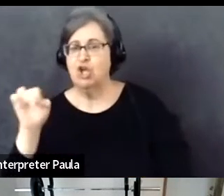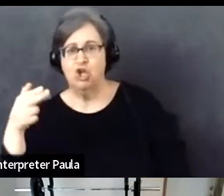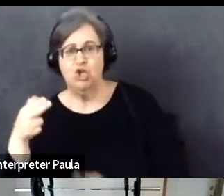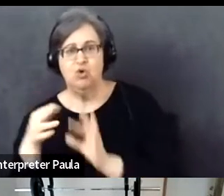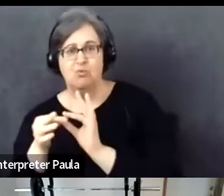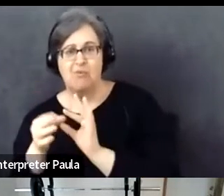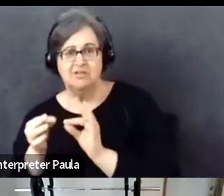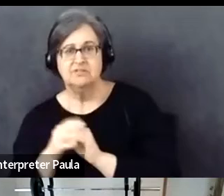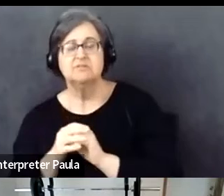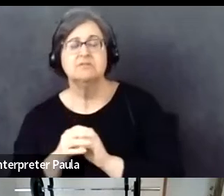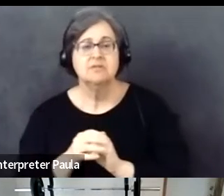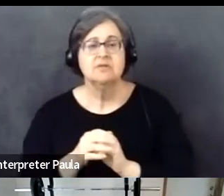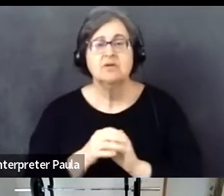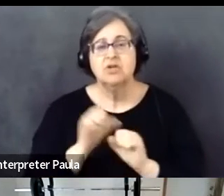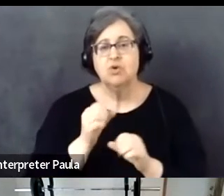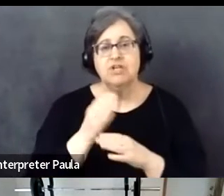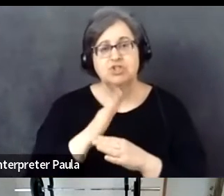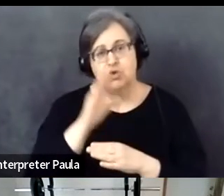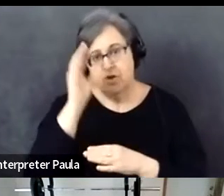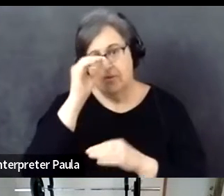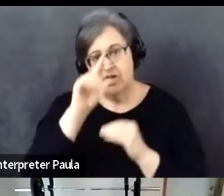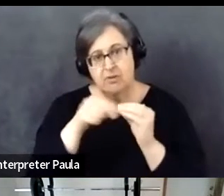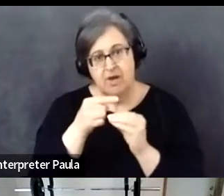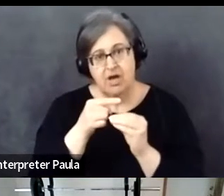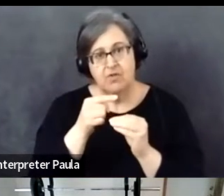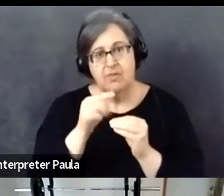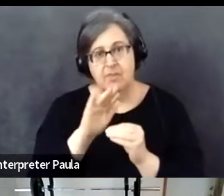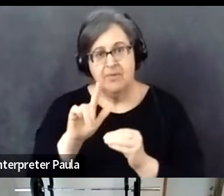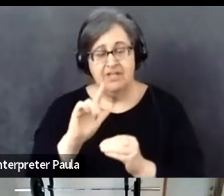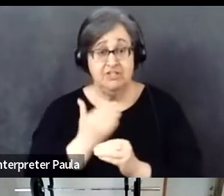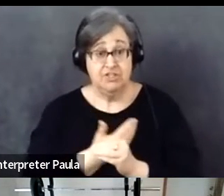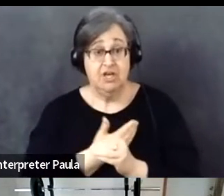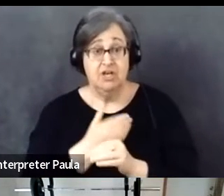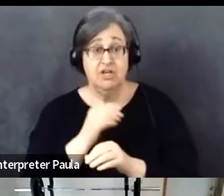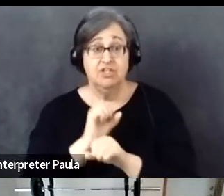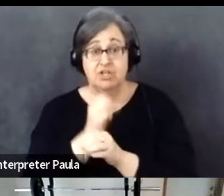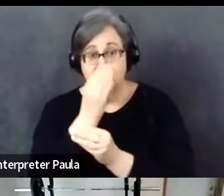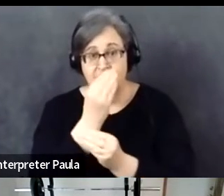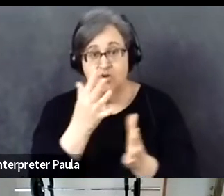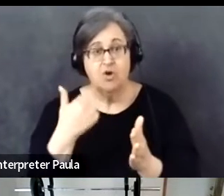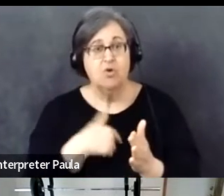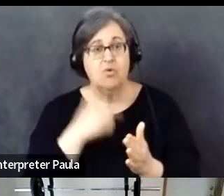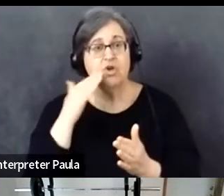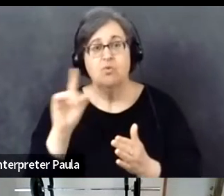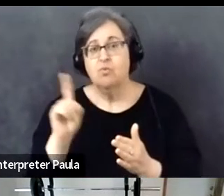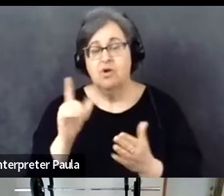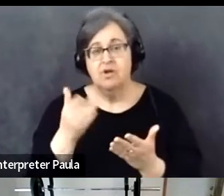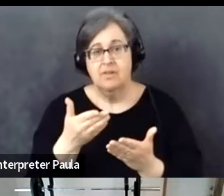share your opinion on those specific bills. However that is, our job is to kind of inform and make sure we know where things are at.